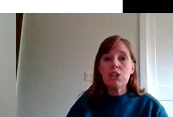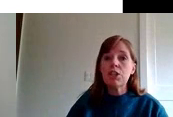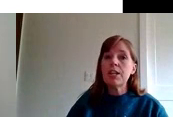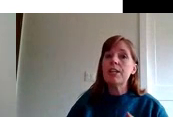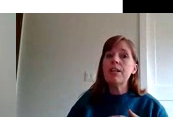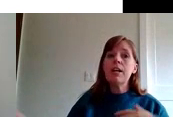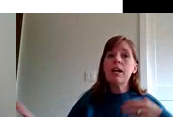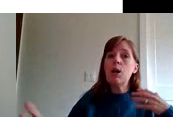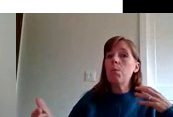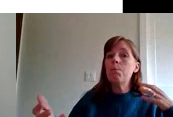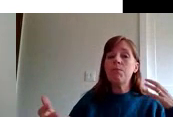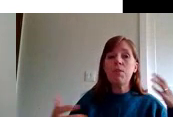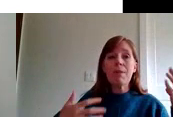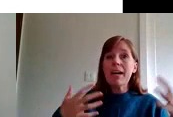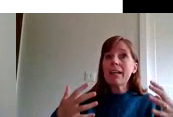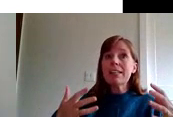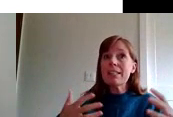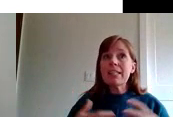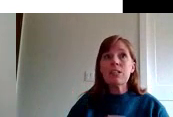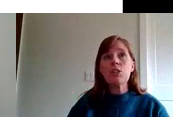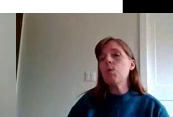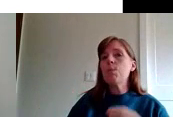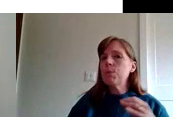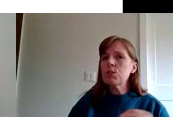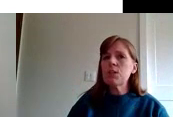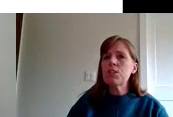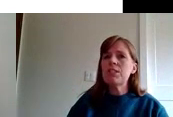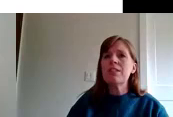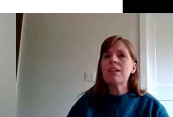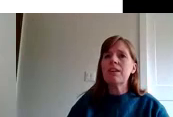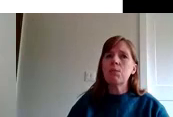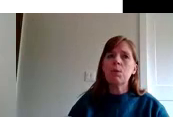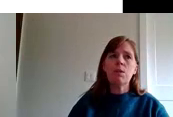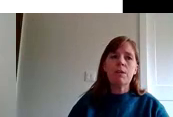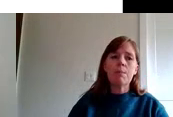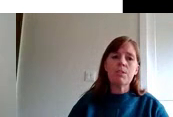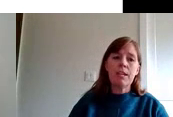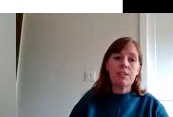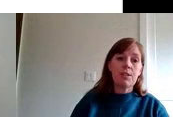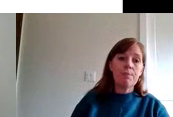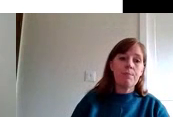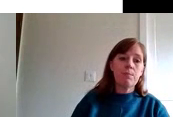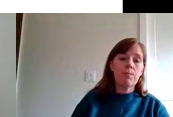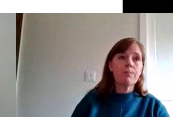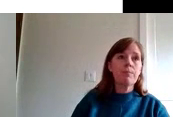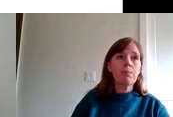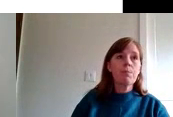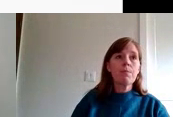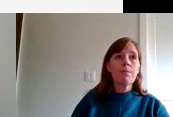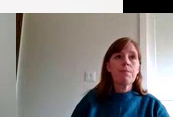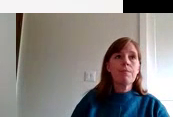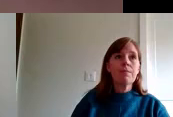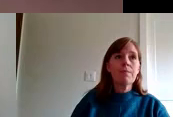the presentation from behind the scenes. So put those questions in there and we'll be able to answer them.